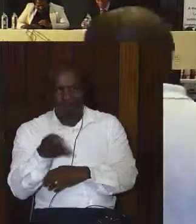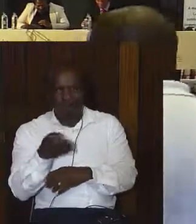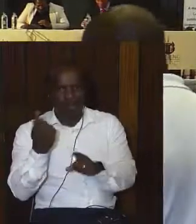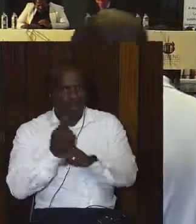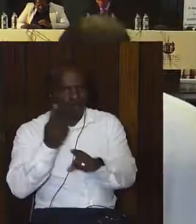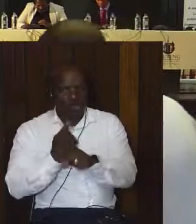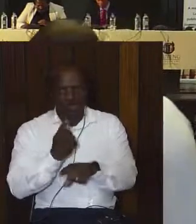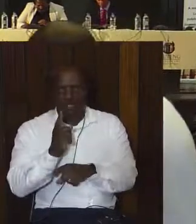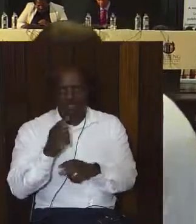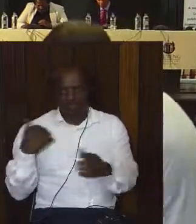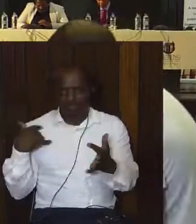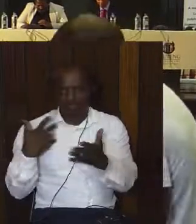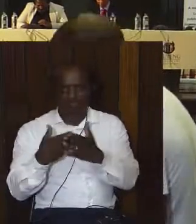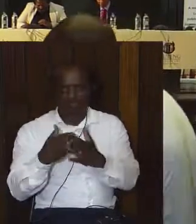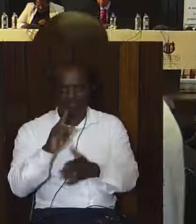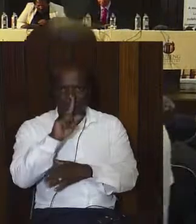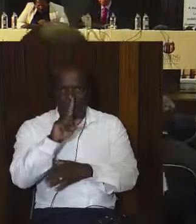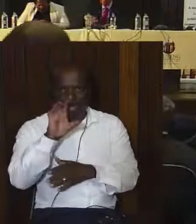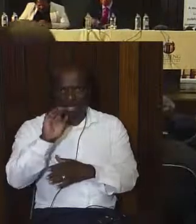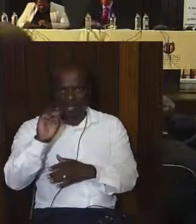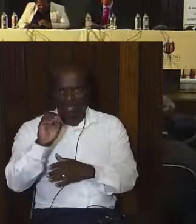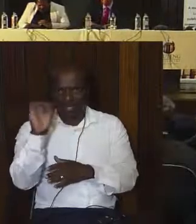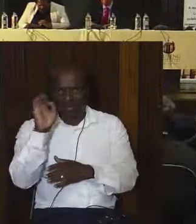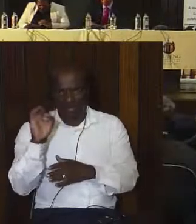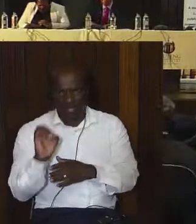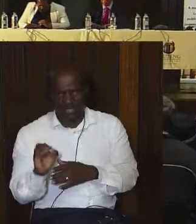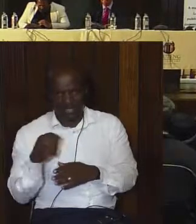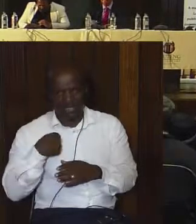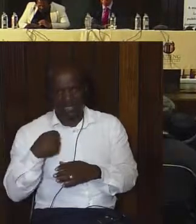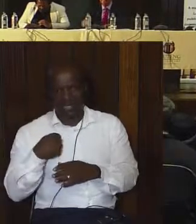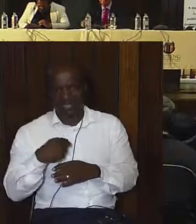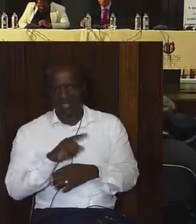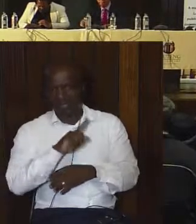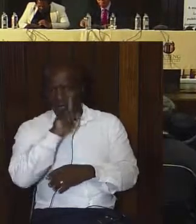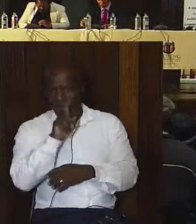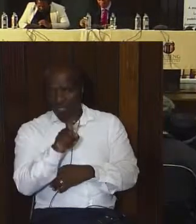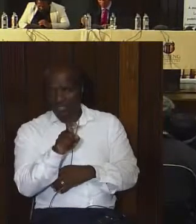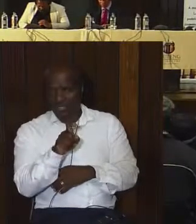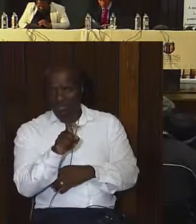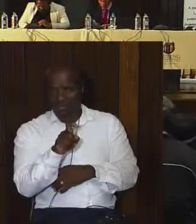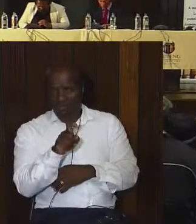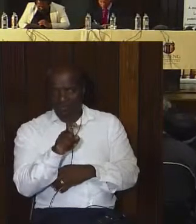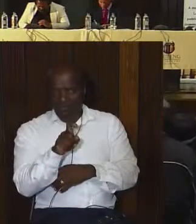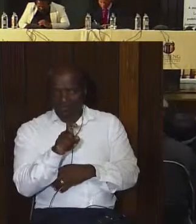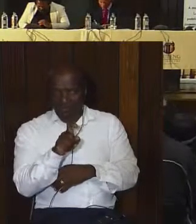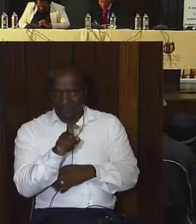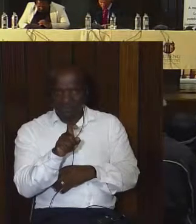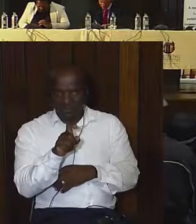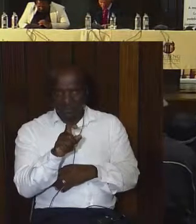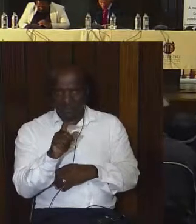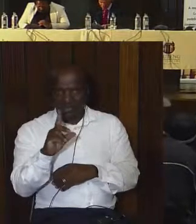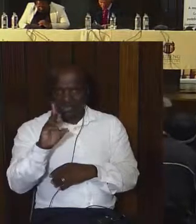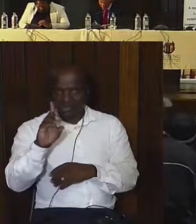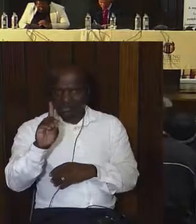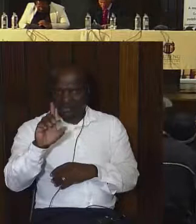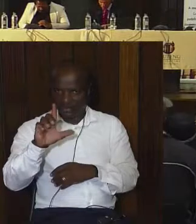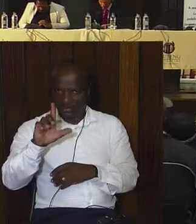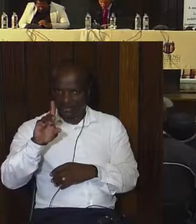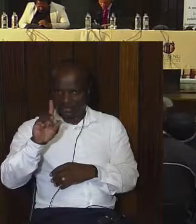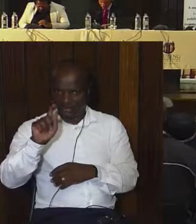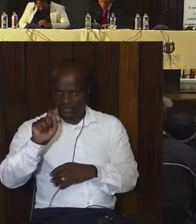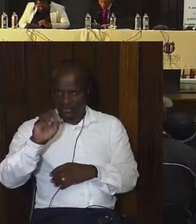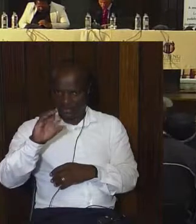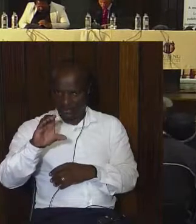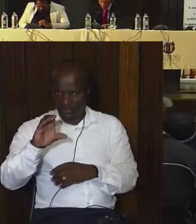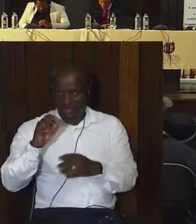100%. Then the question that I normally ask with regard to this, if when this DLTC was not established,